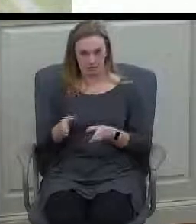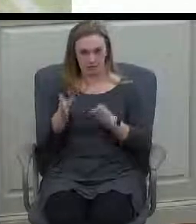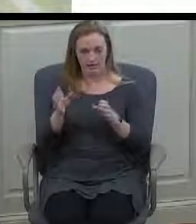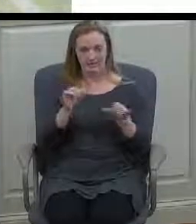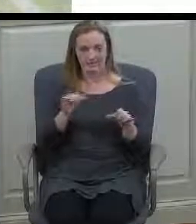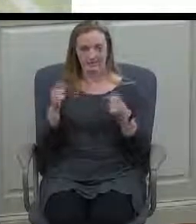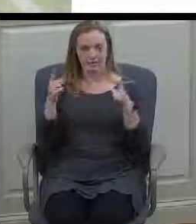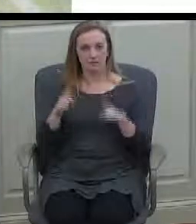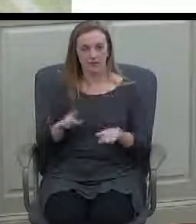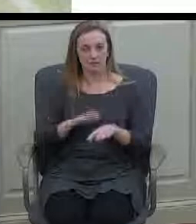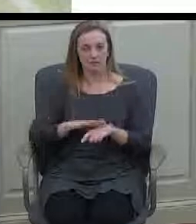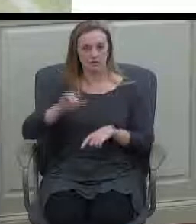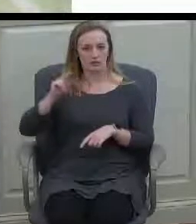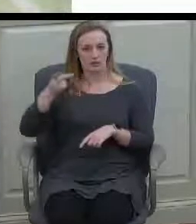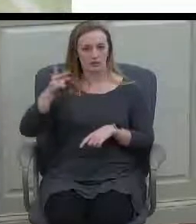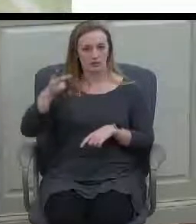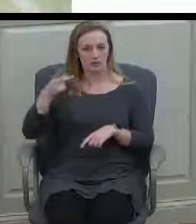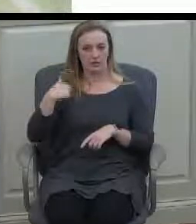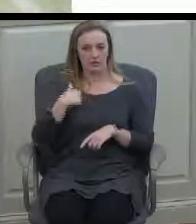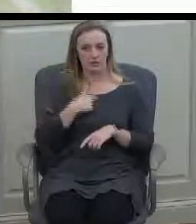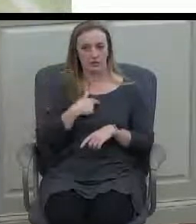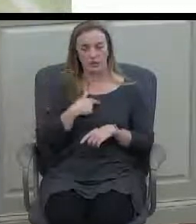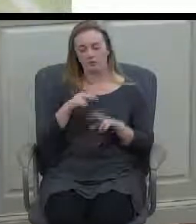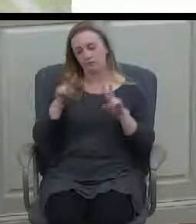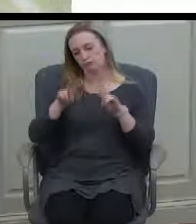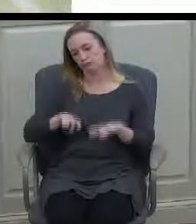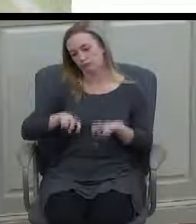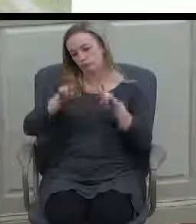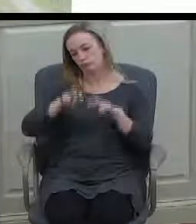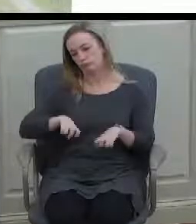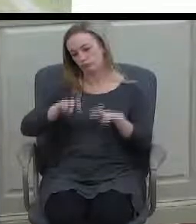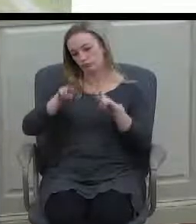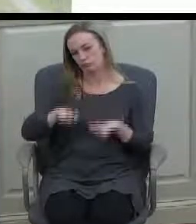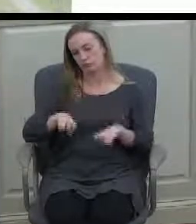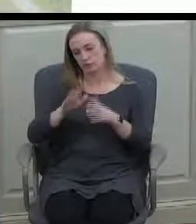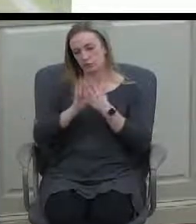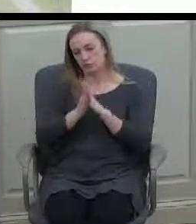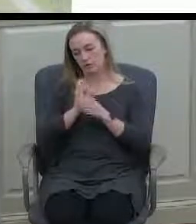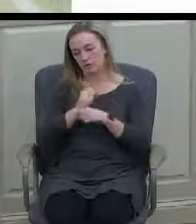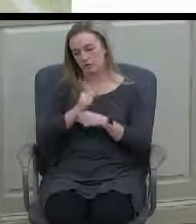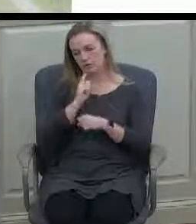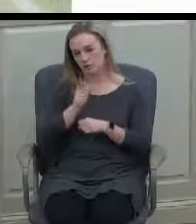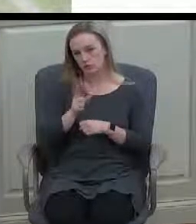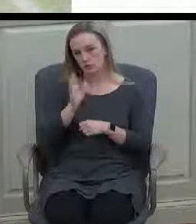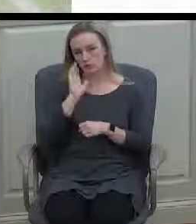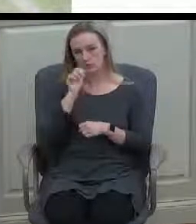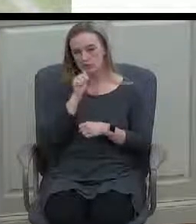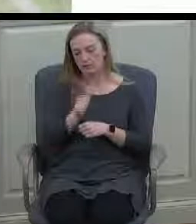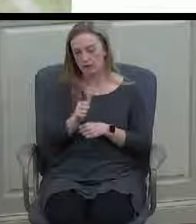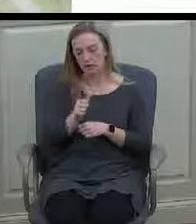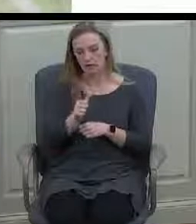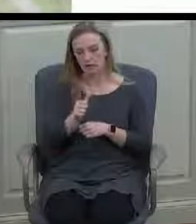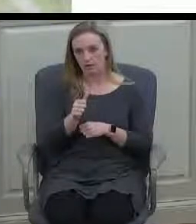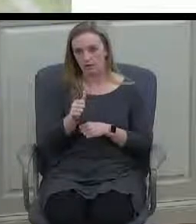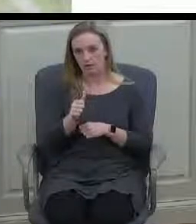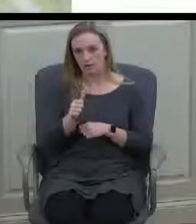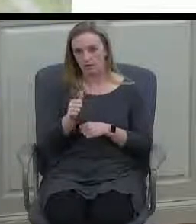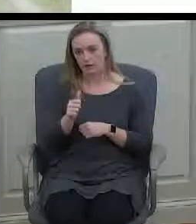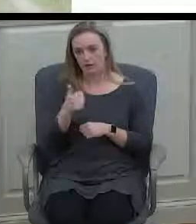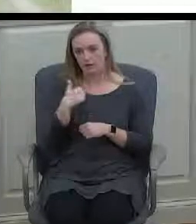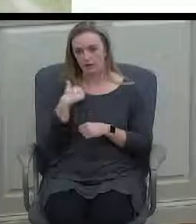on 2nd. We've run the traffic analysis to make sure that that doesn't have